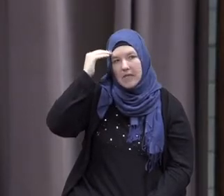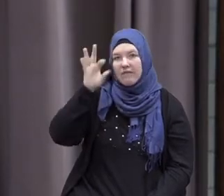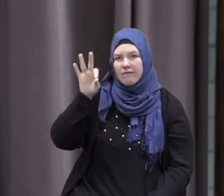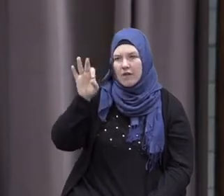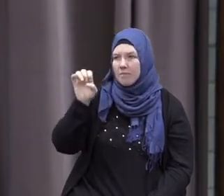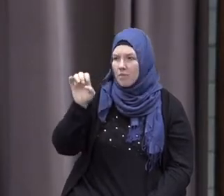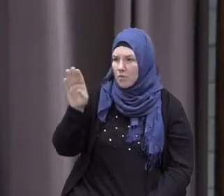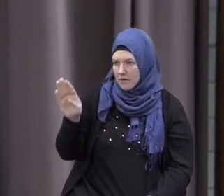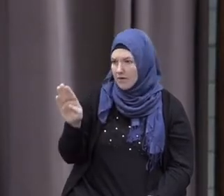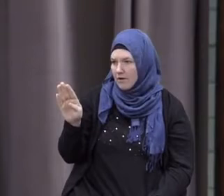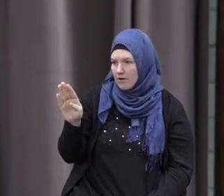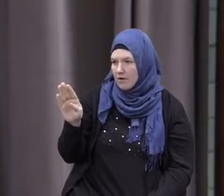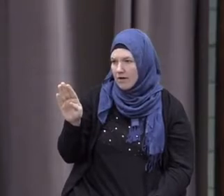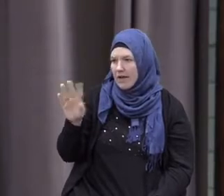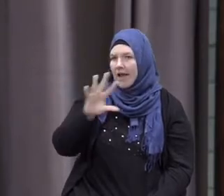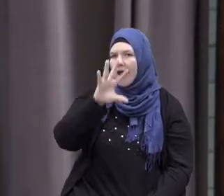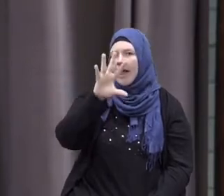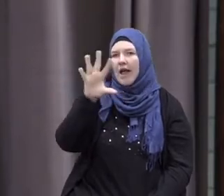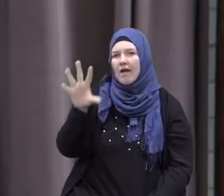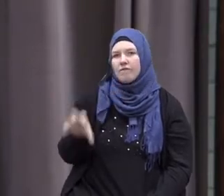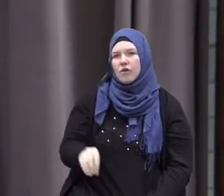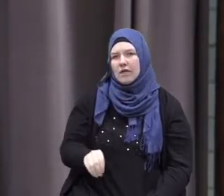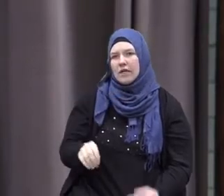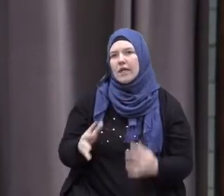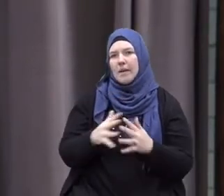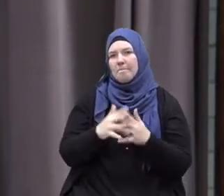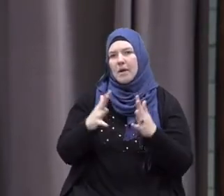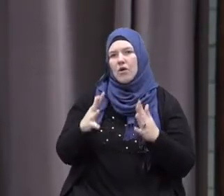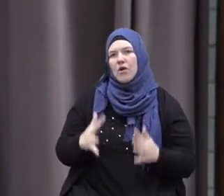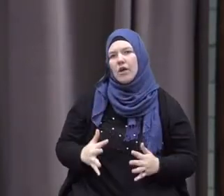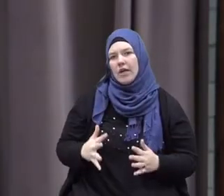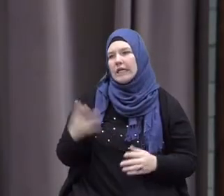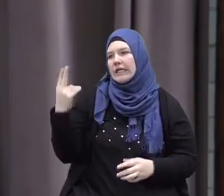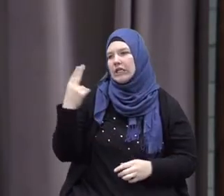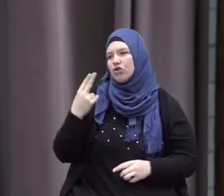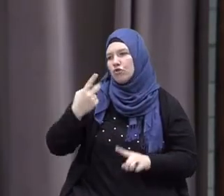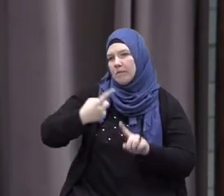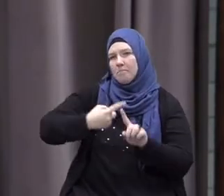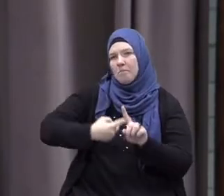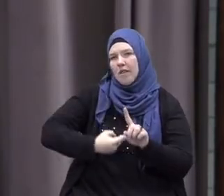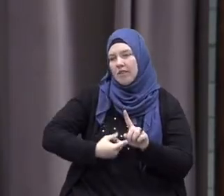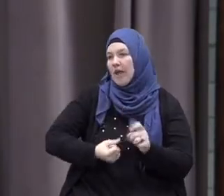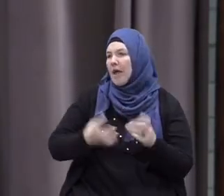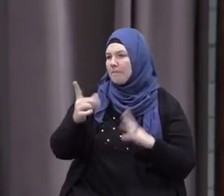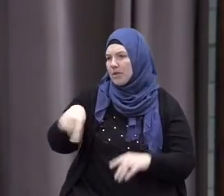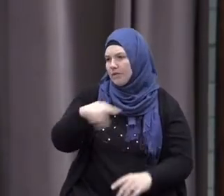February is the African month?